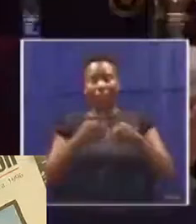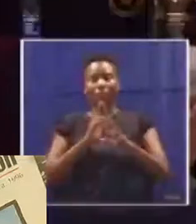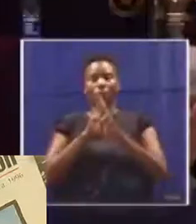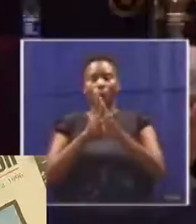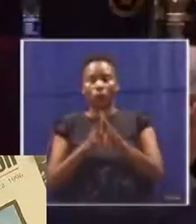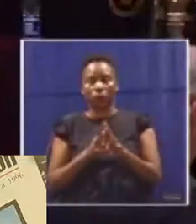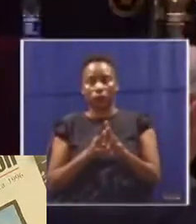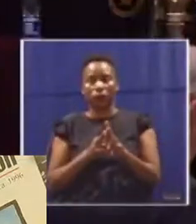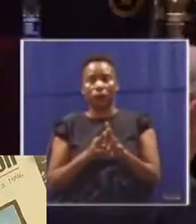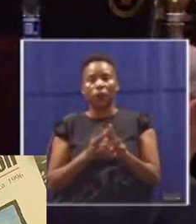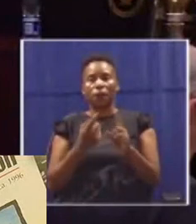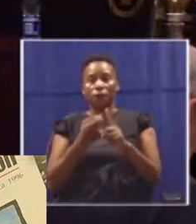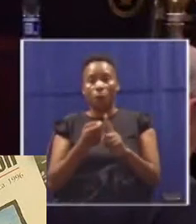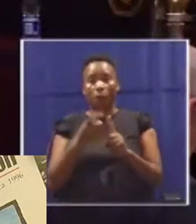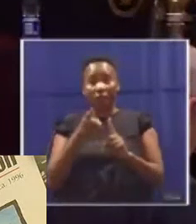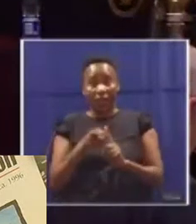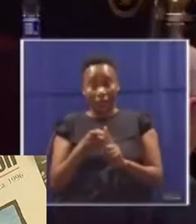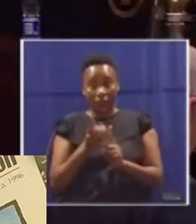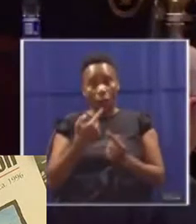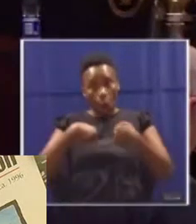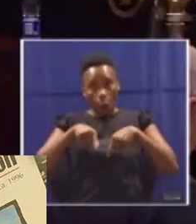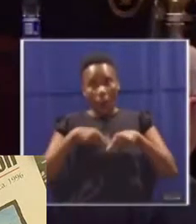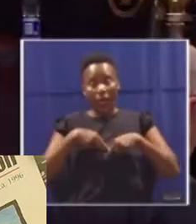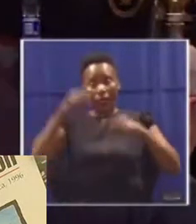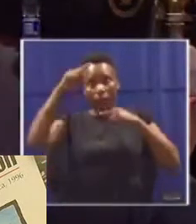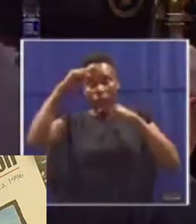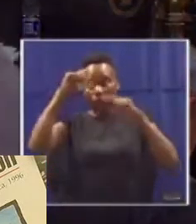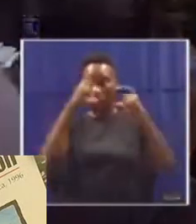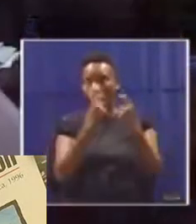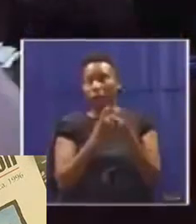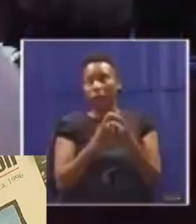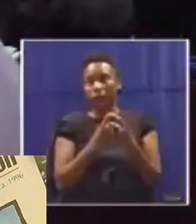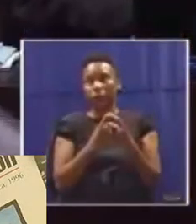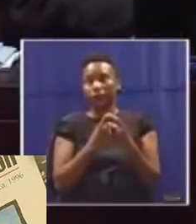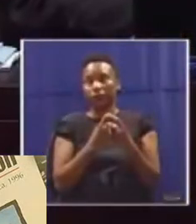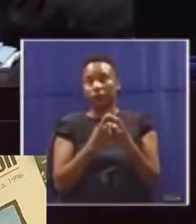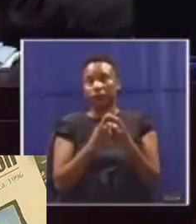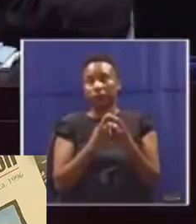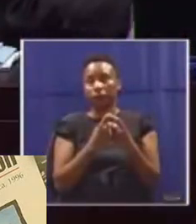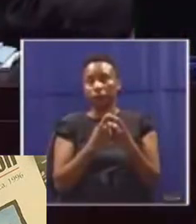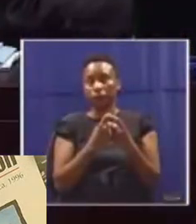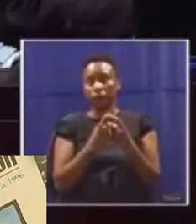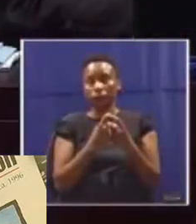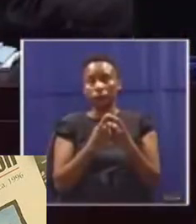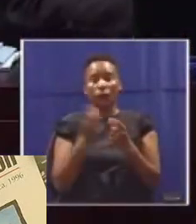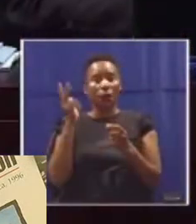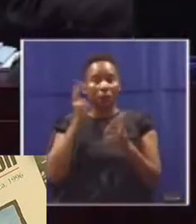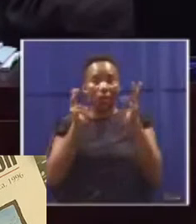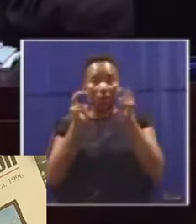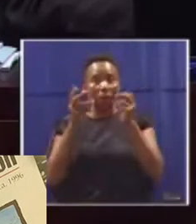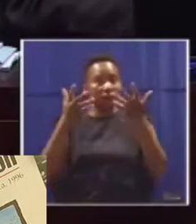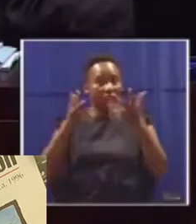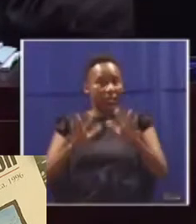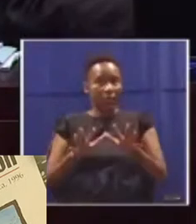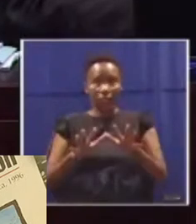that note, as the portfolio committee, as you heard, there was no